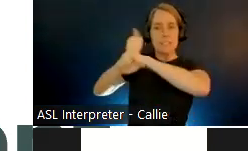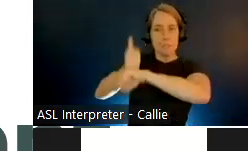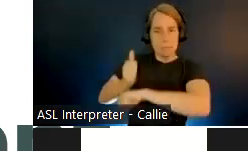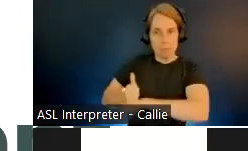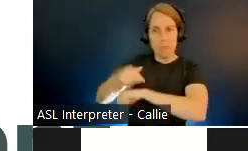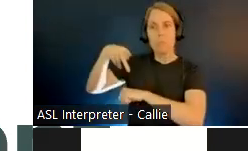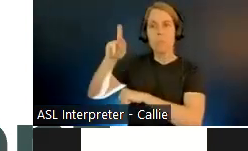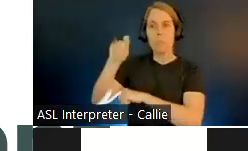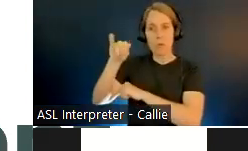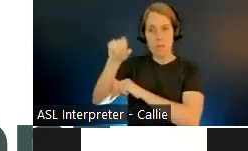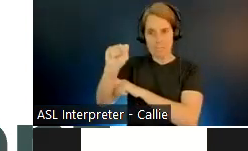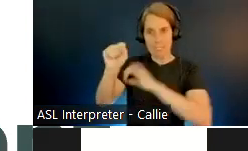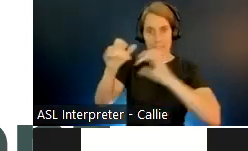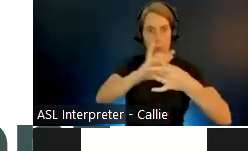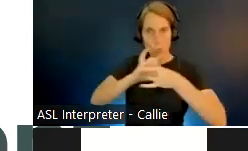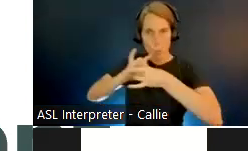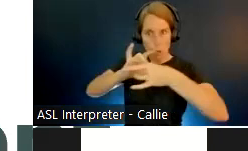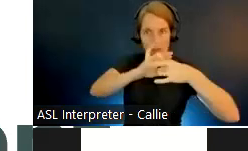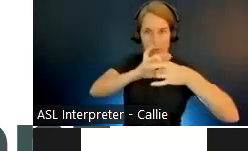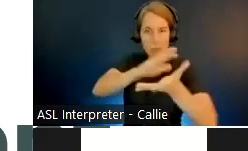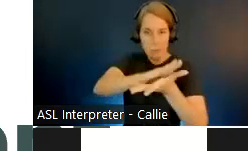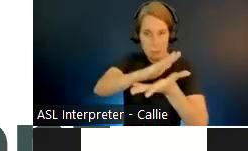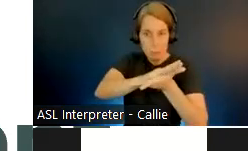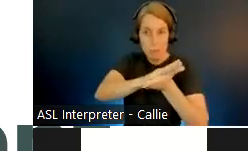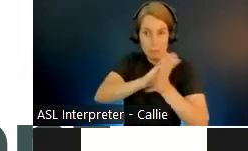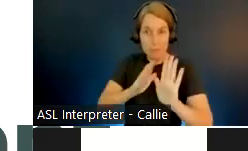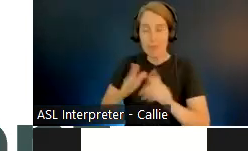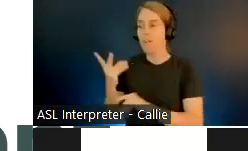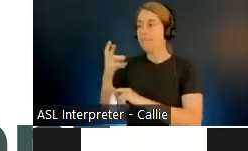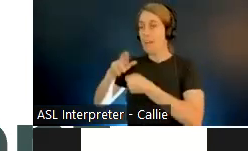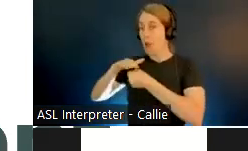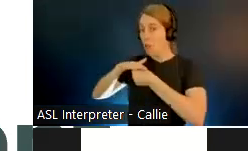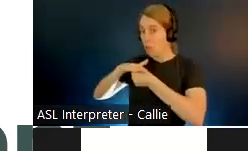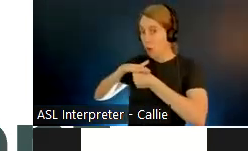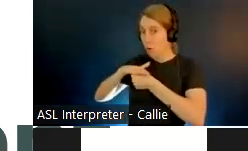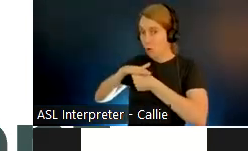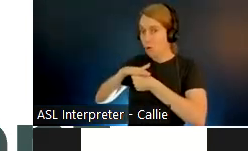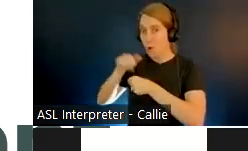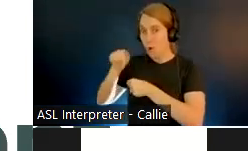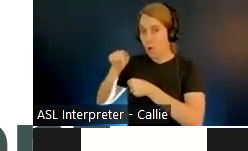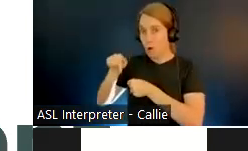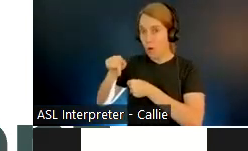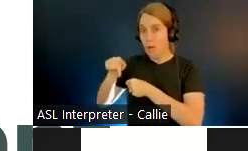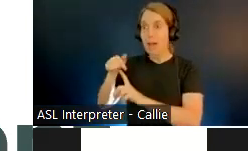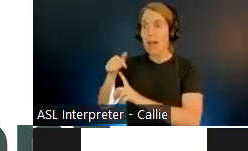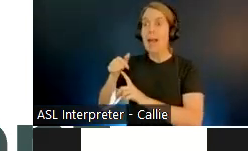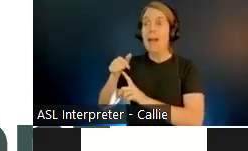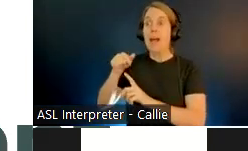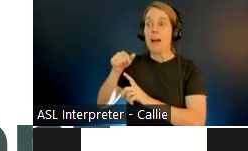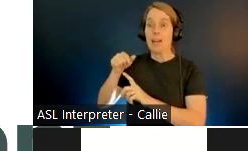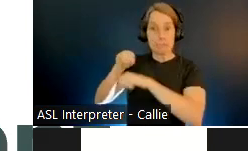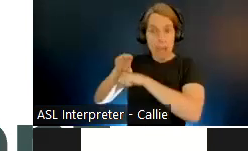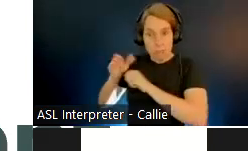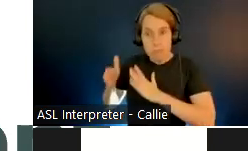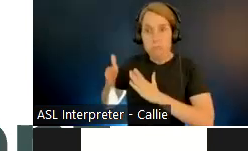VR offices must attend the IEP meetings when invited. And remember